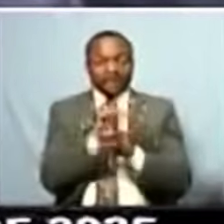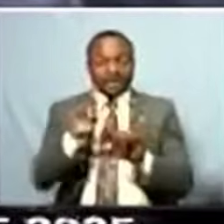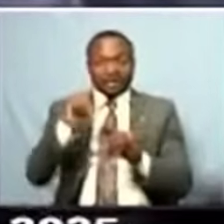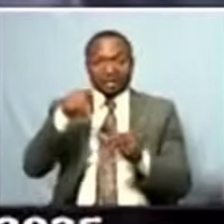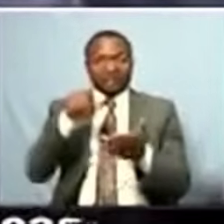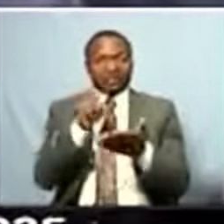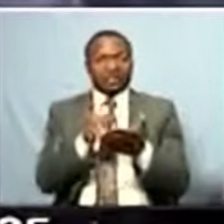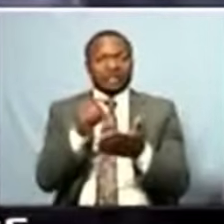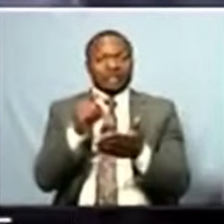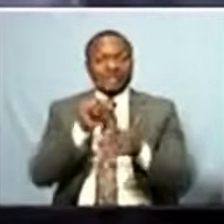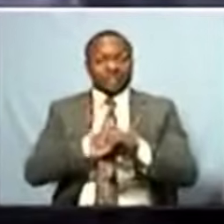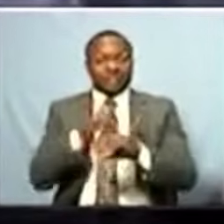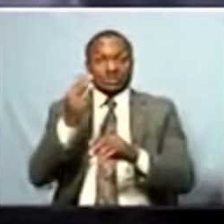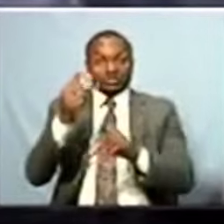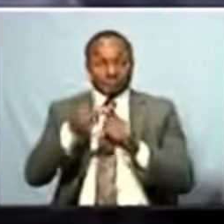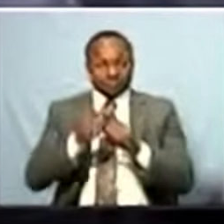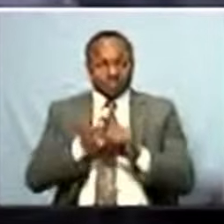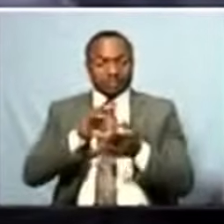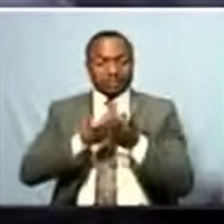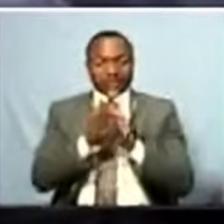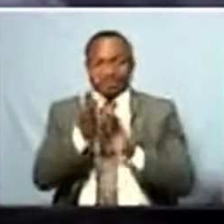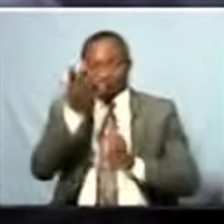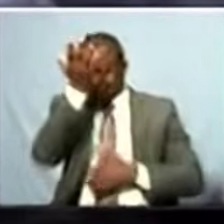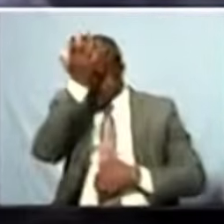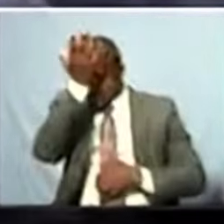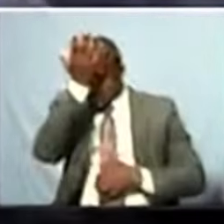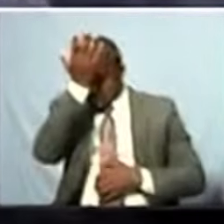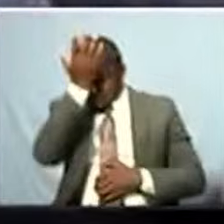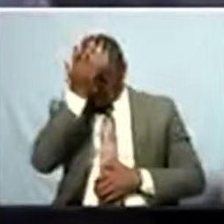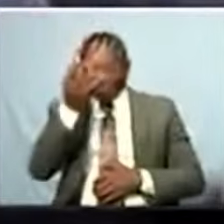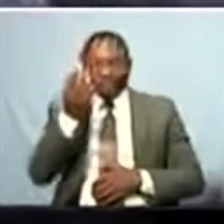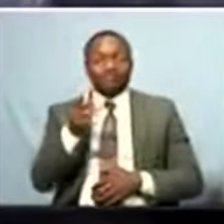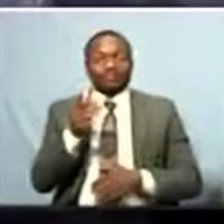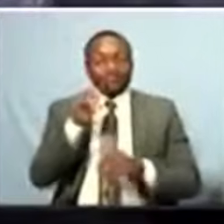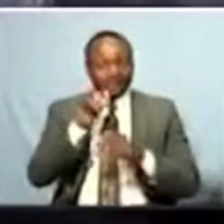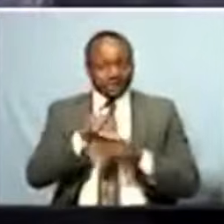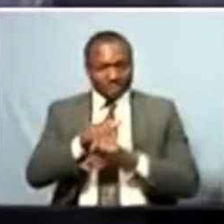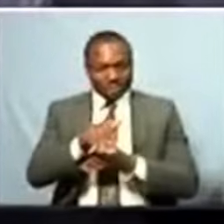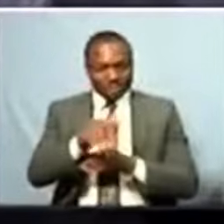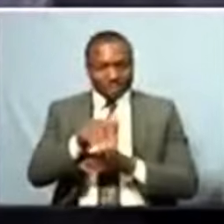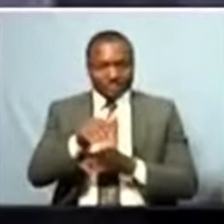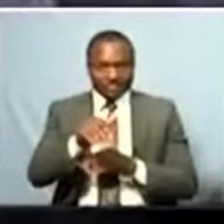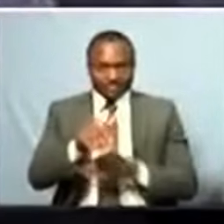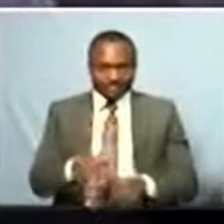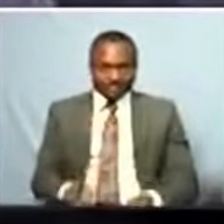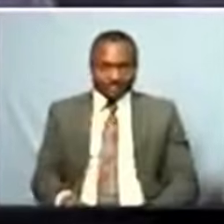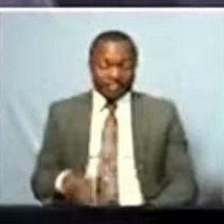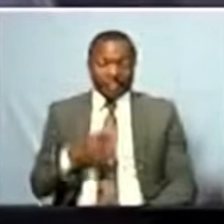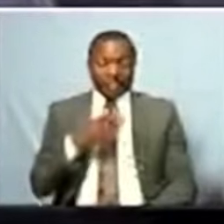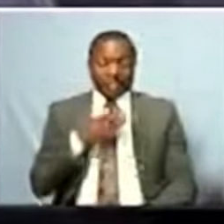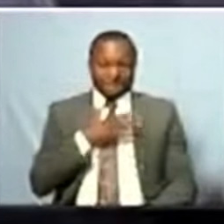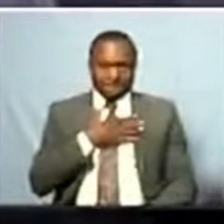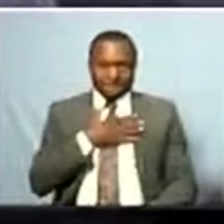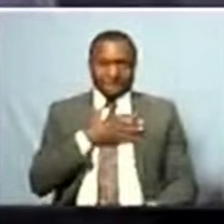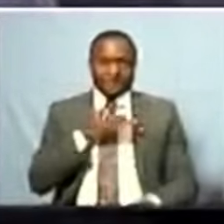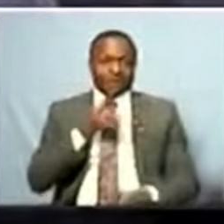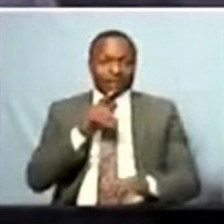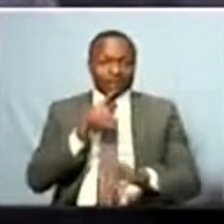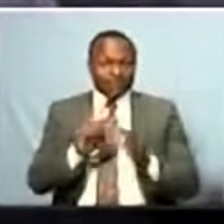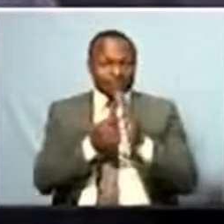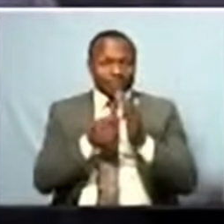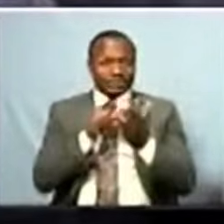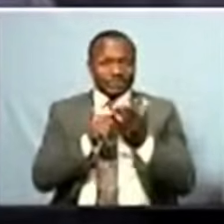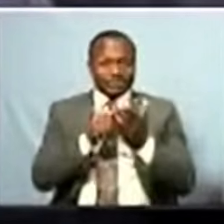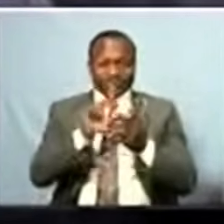2 months before the date of nomination. Now my point of clarification, this date